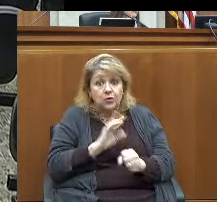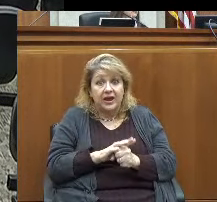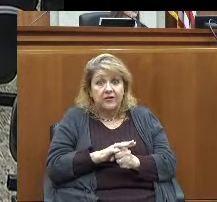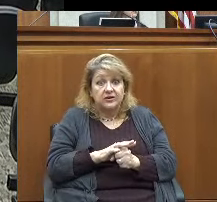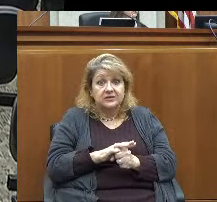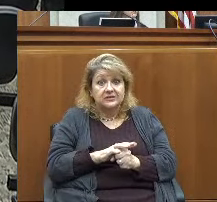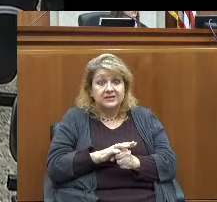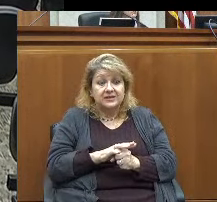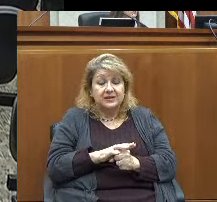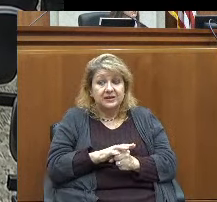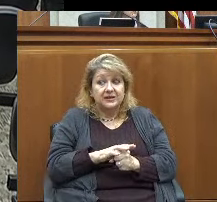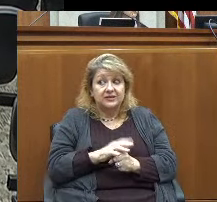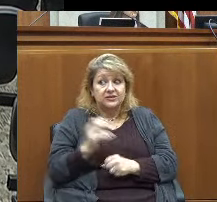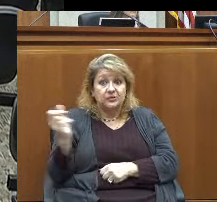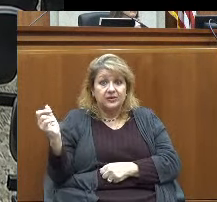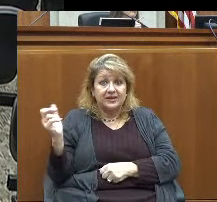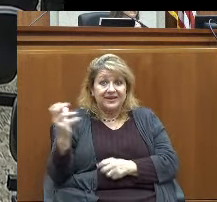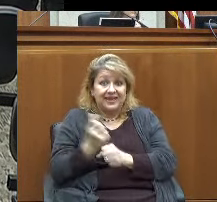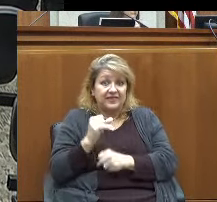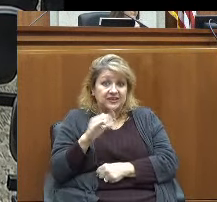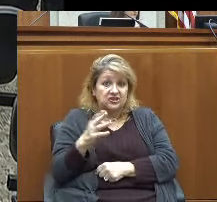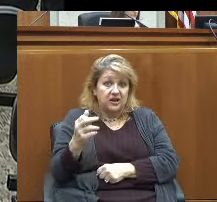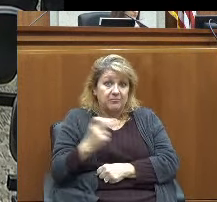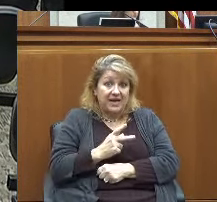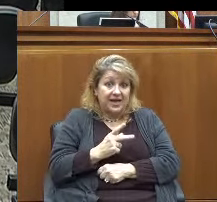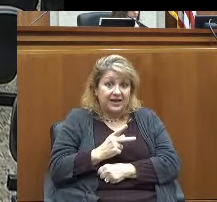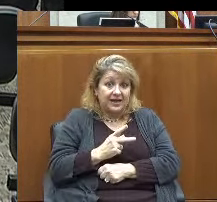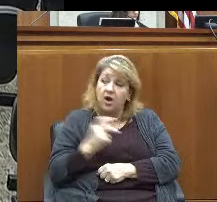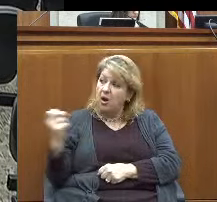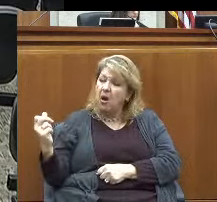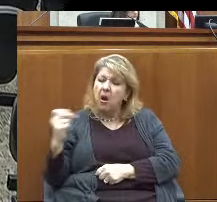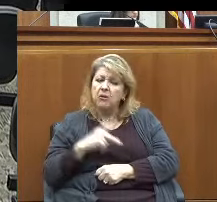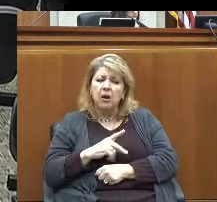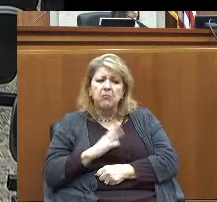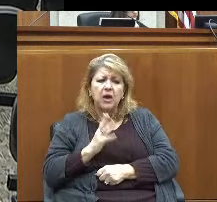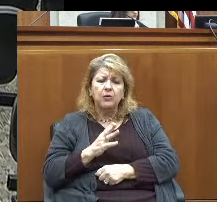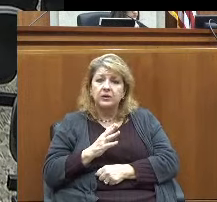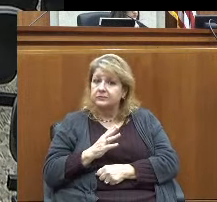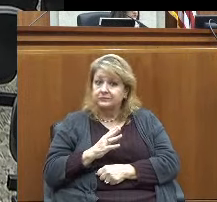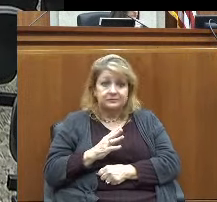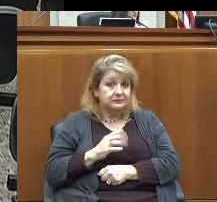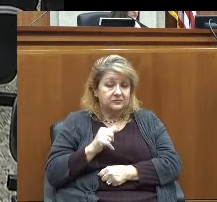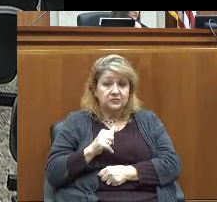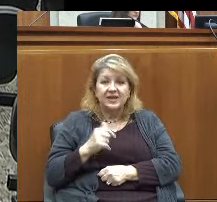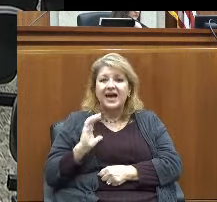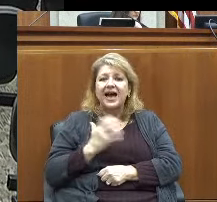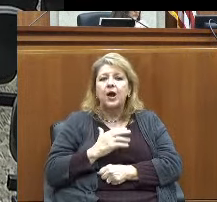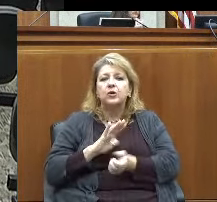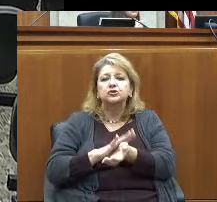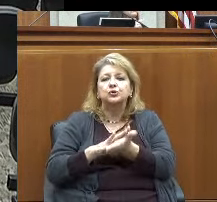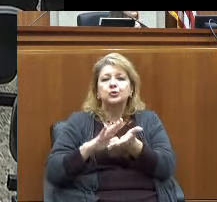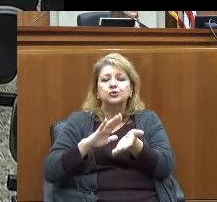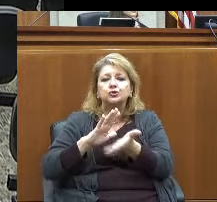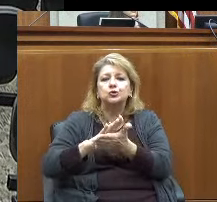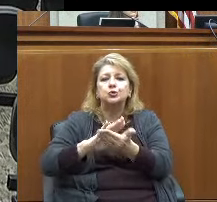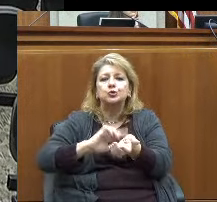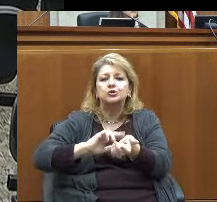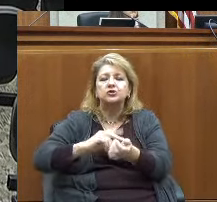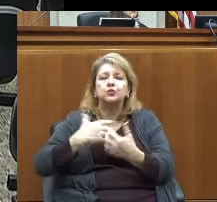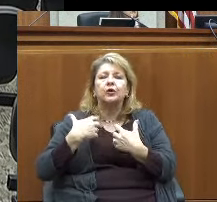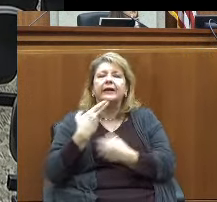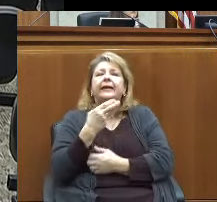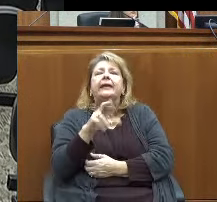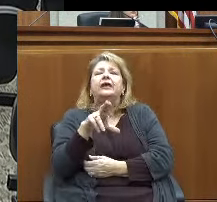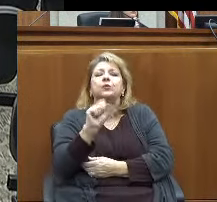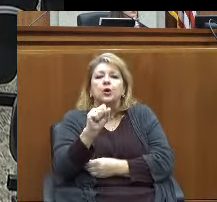guarantee she would get that job back. Our school nurses were heroes during COVID. We needed every